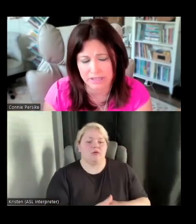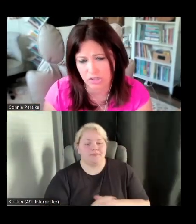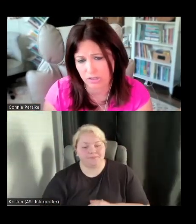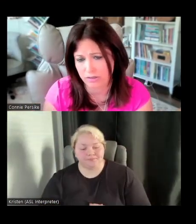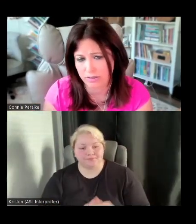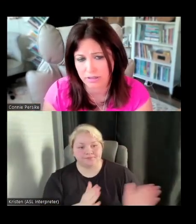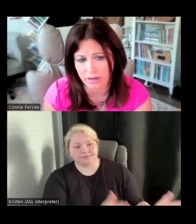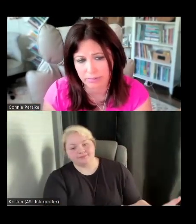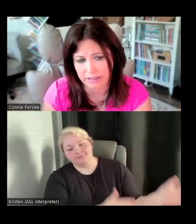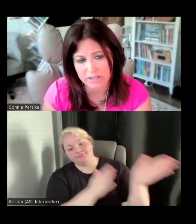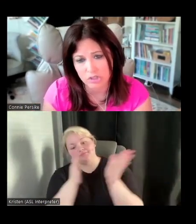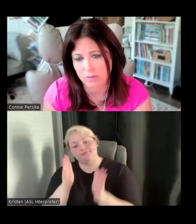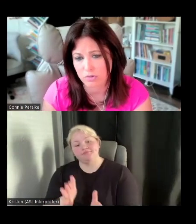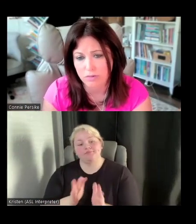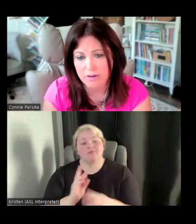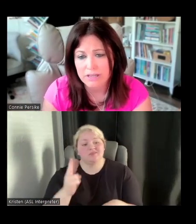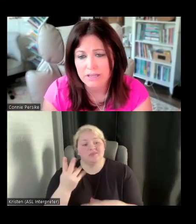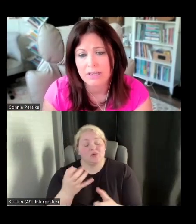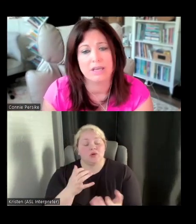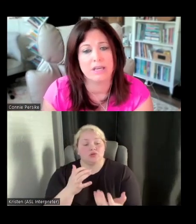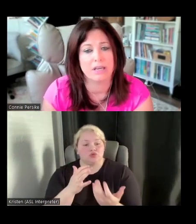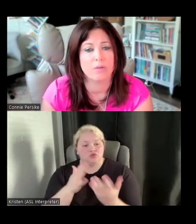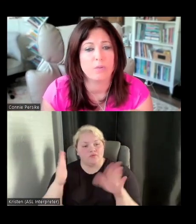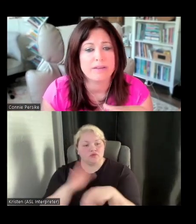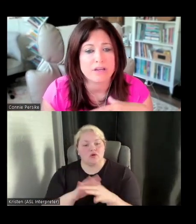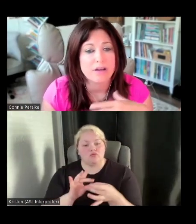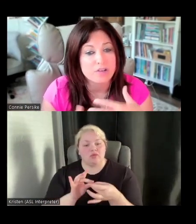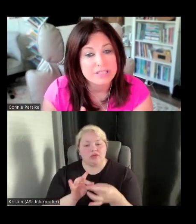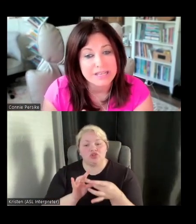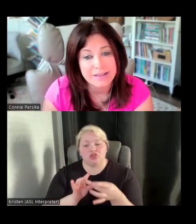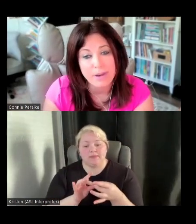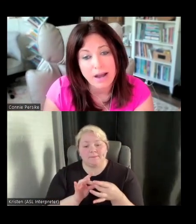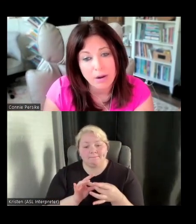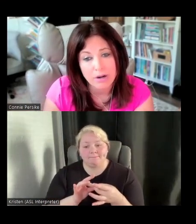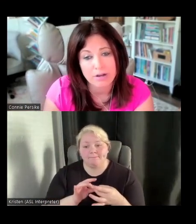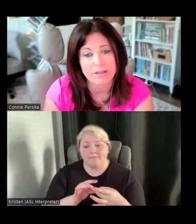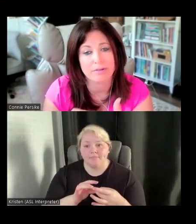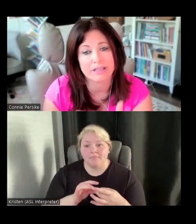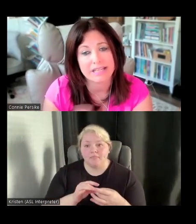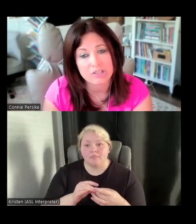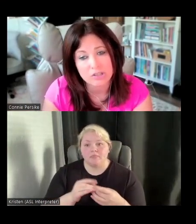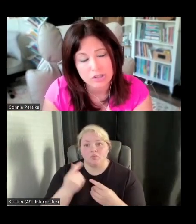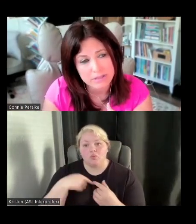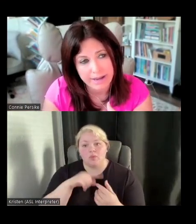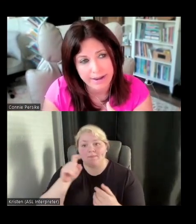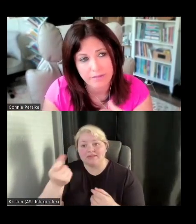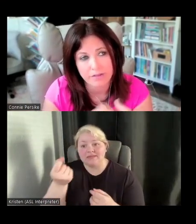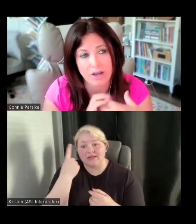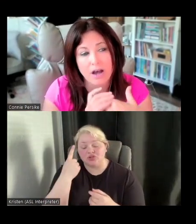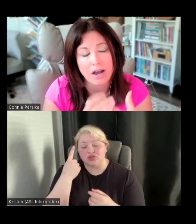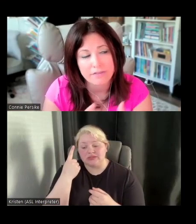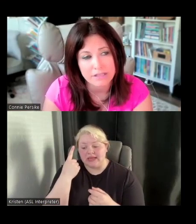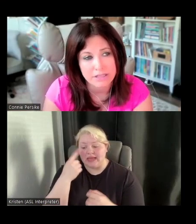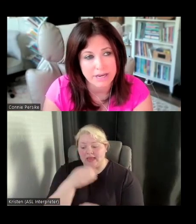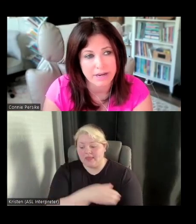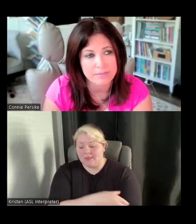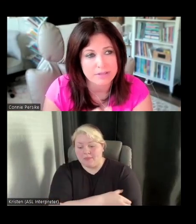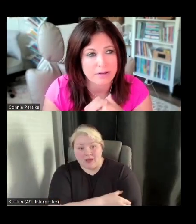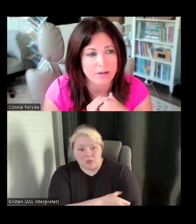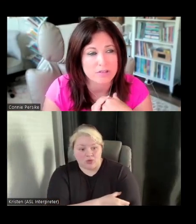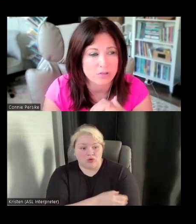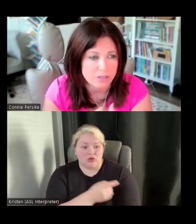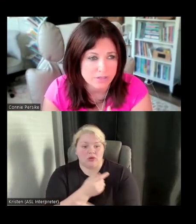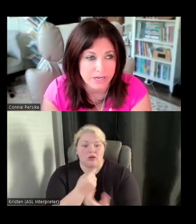really relationship driven. We have to understand the power that relationships have.